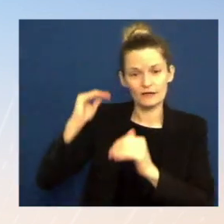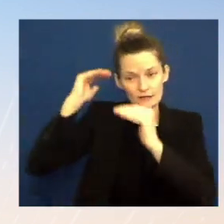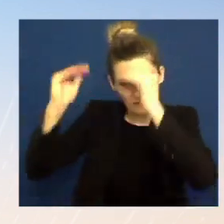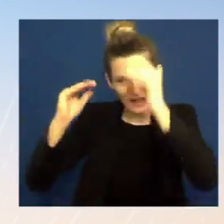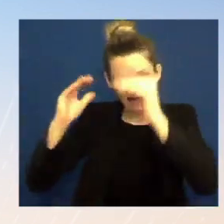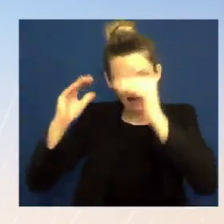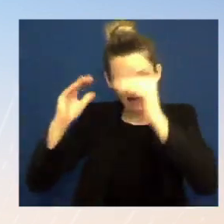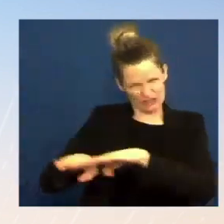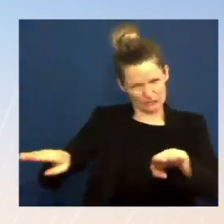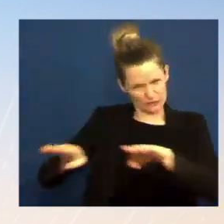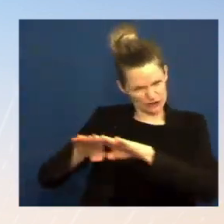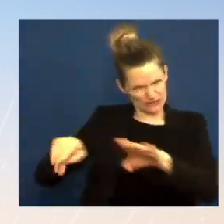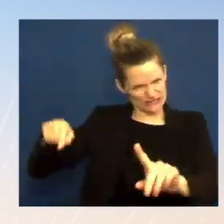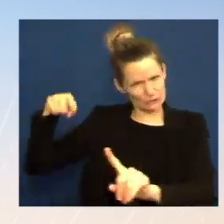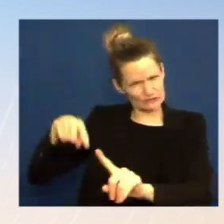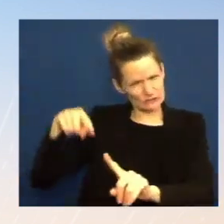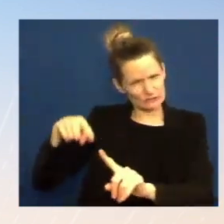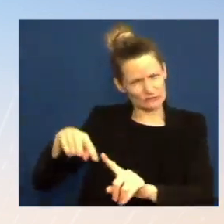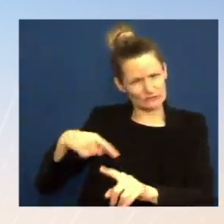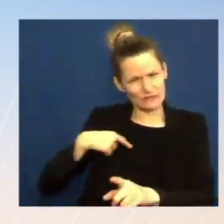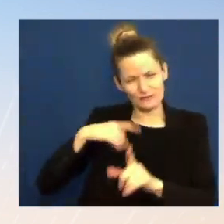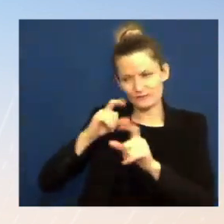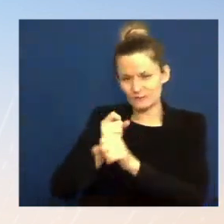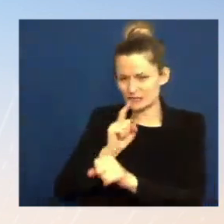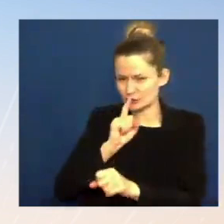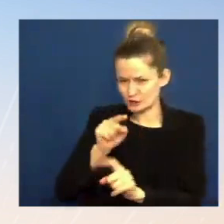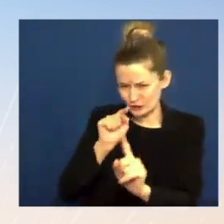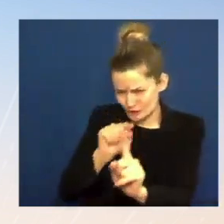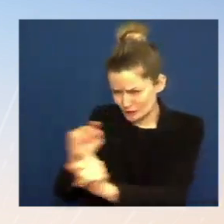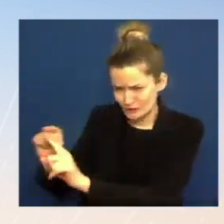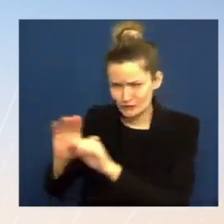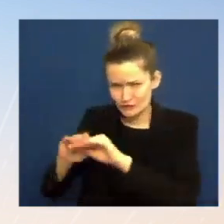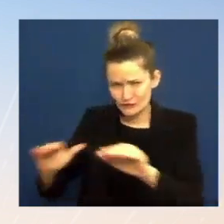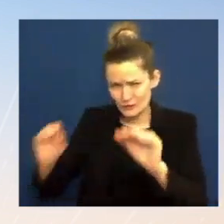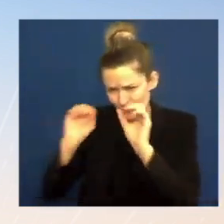focused on to make sure they're taken care of and that they get home okay. It's going to take one more question. Yeah.